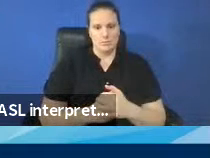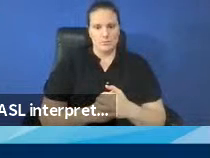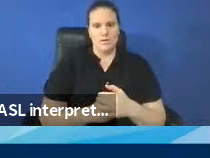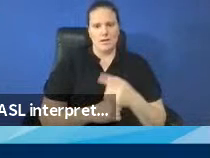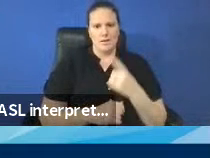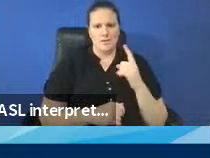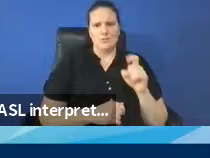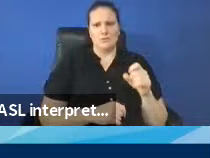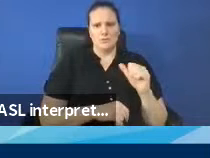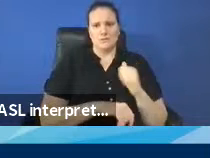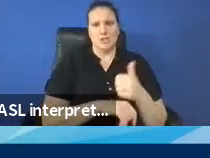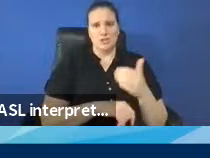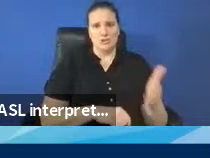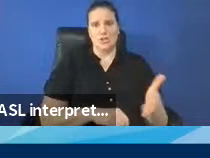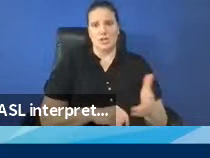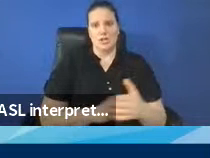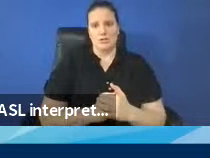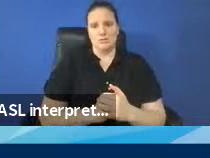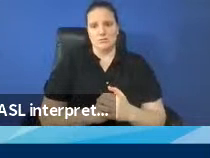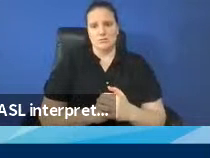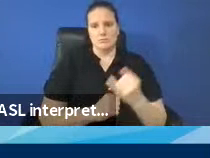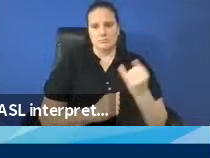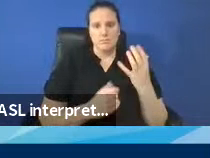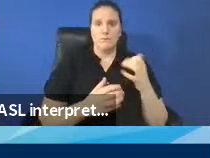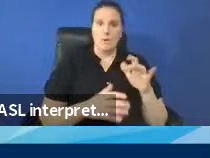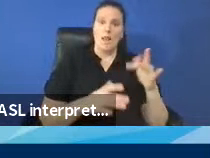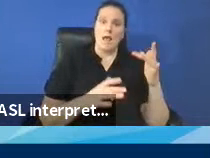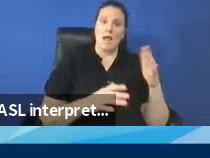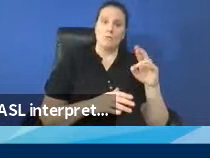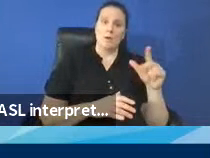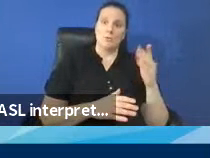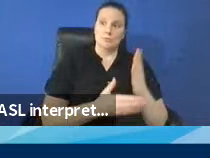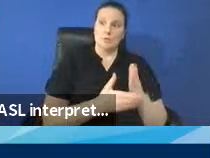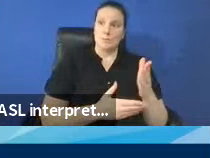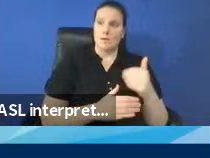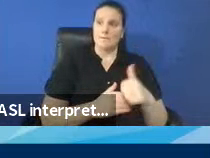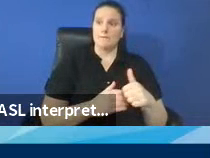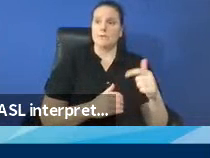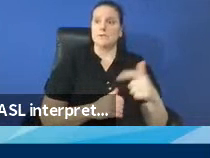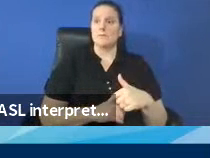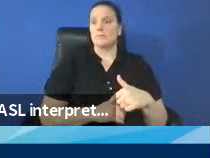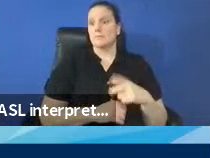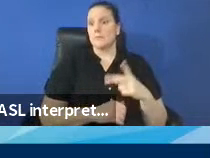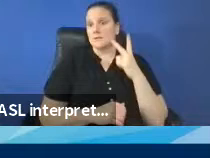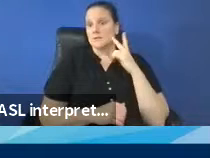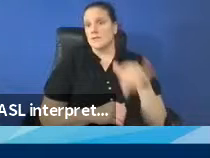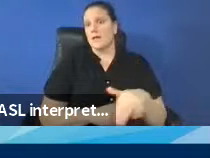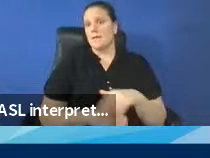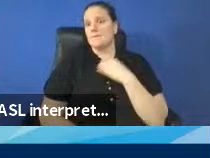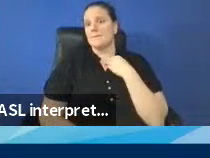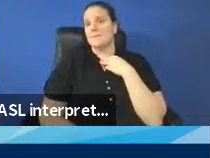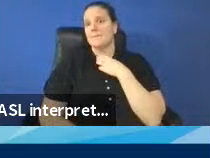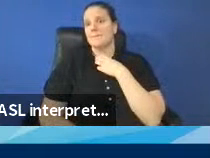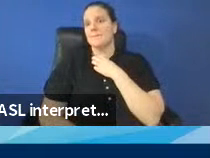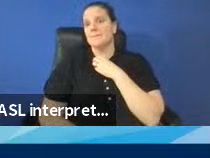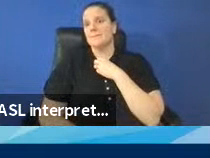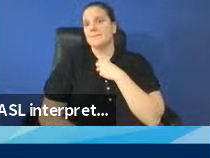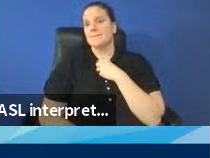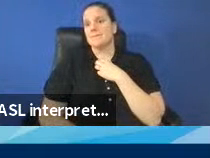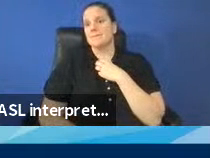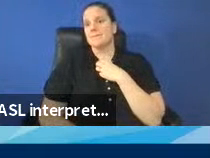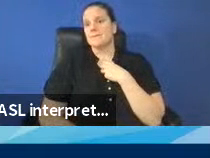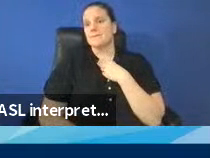to have a station there, but whether you'd want the light rail to stop there every time, I guess I can see that. I'm just looking